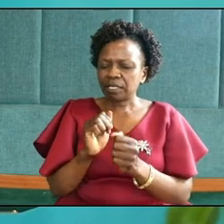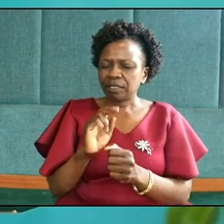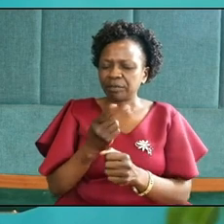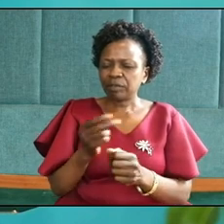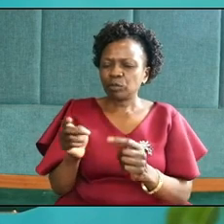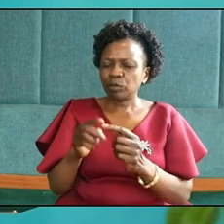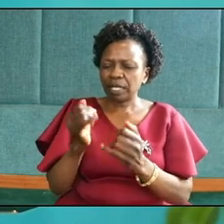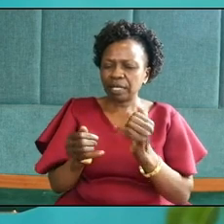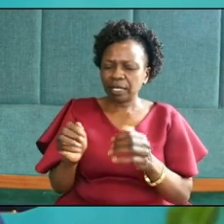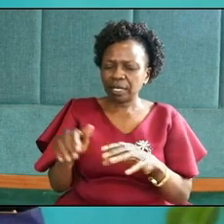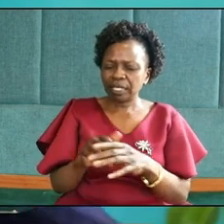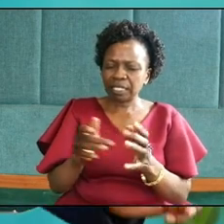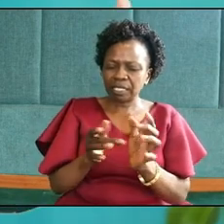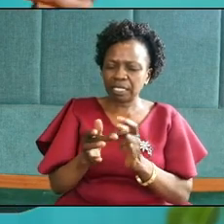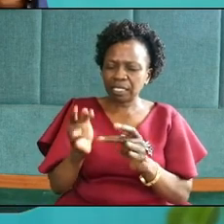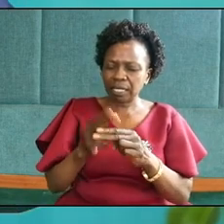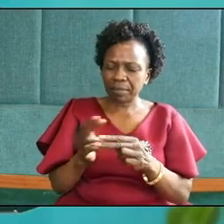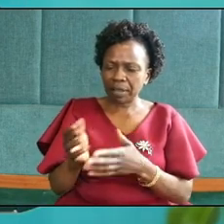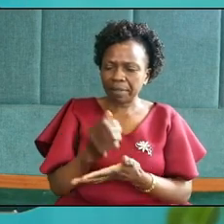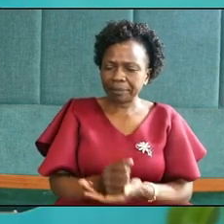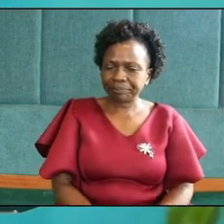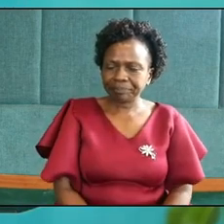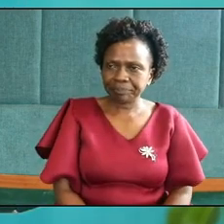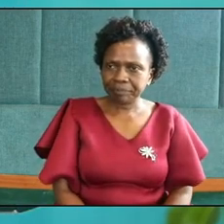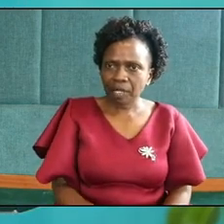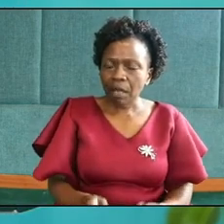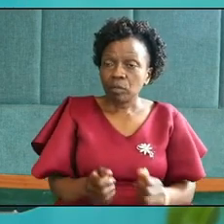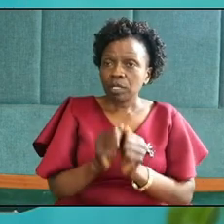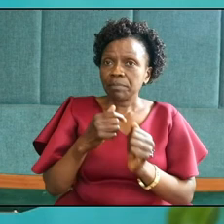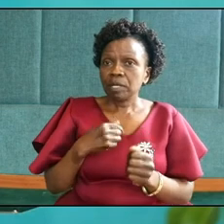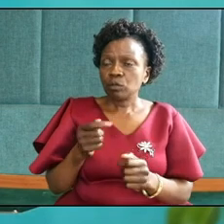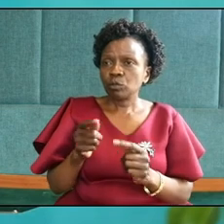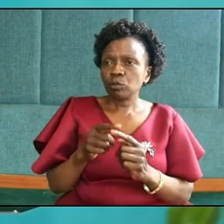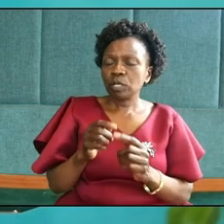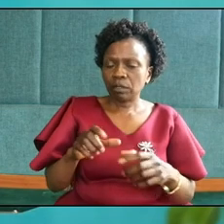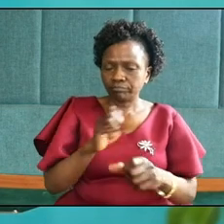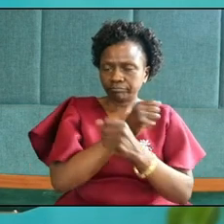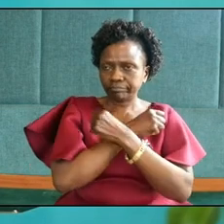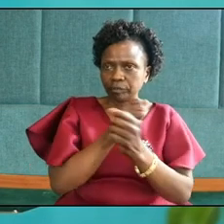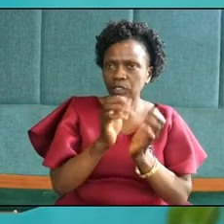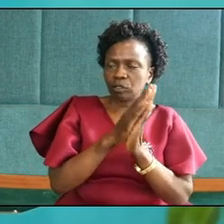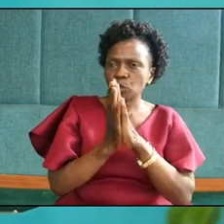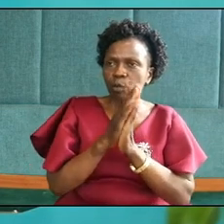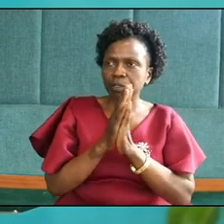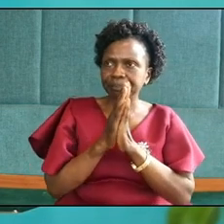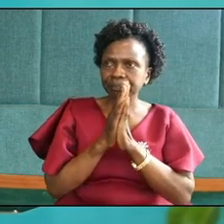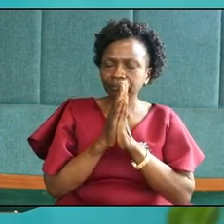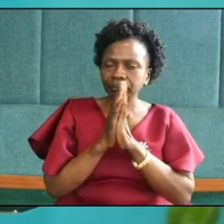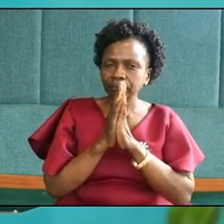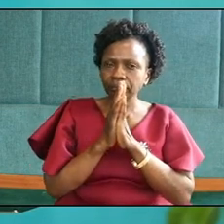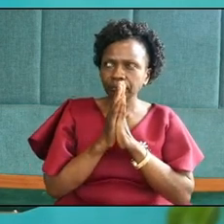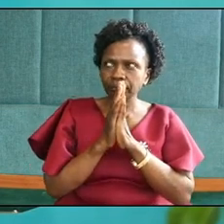Jesus' name. Amen. Come with me to this lovely story, a reminder, because you already know it, I